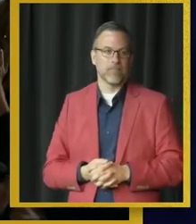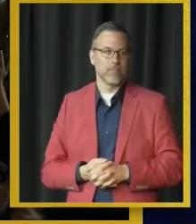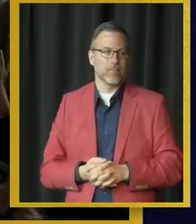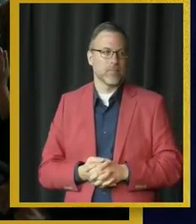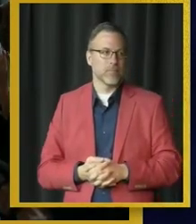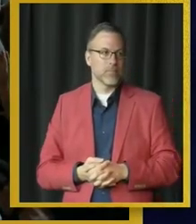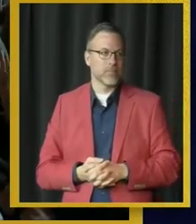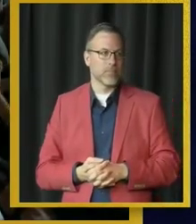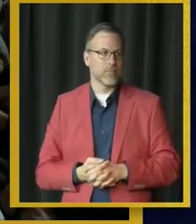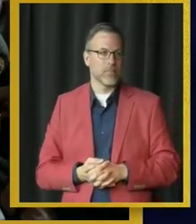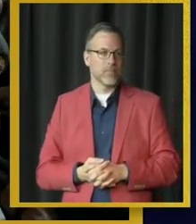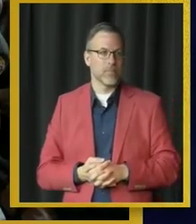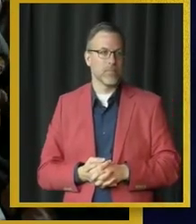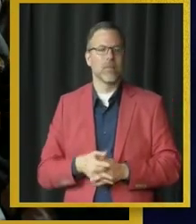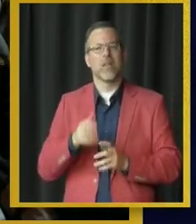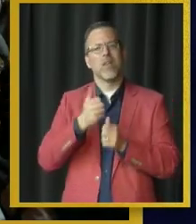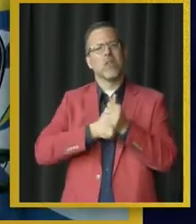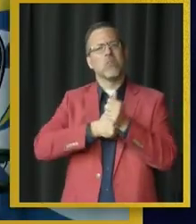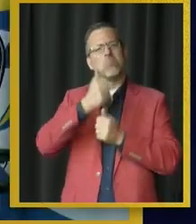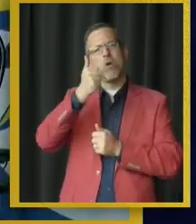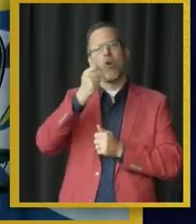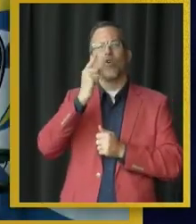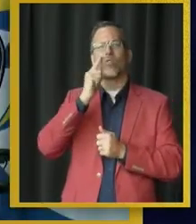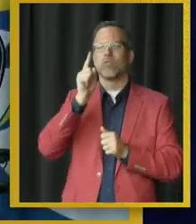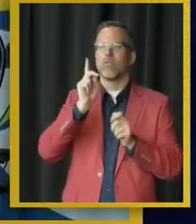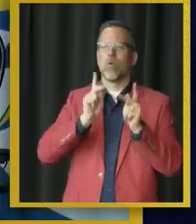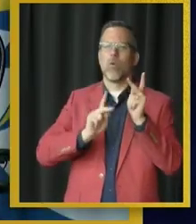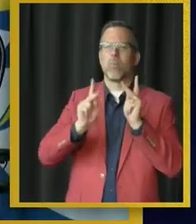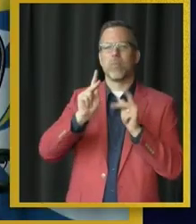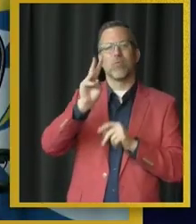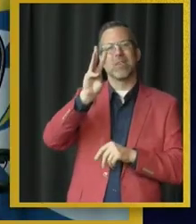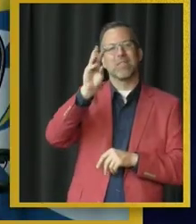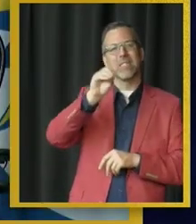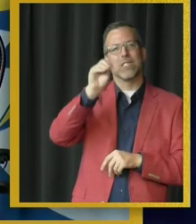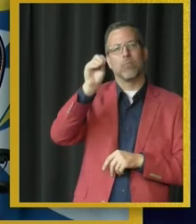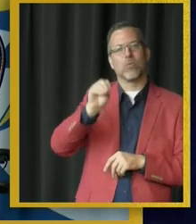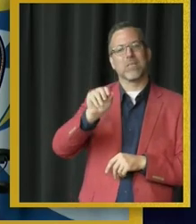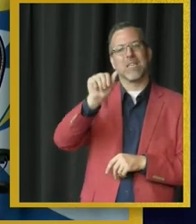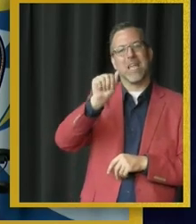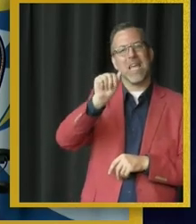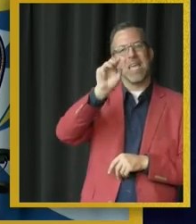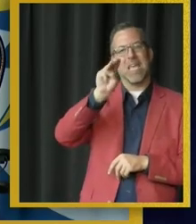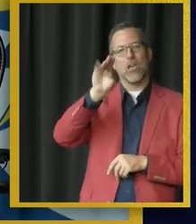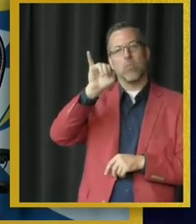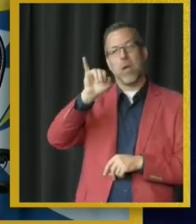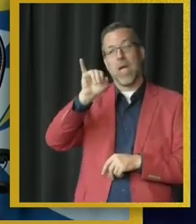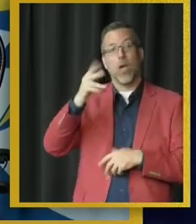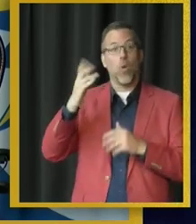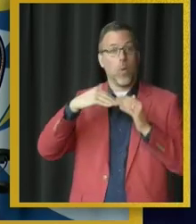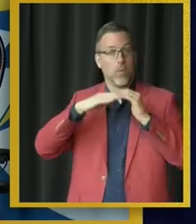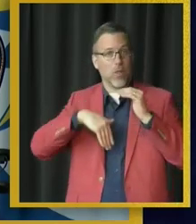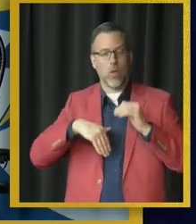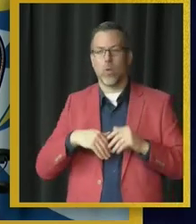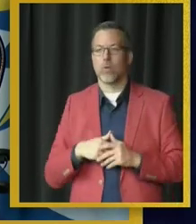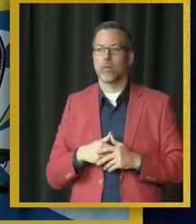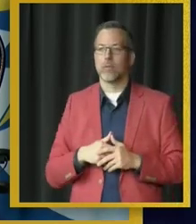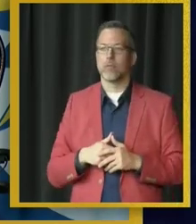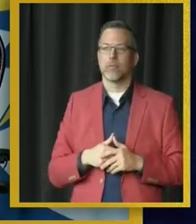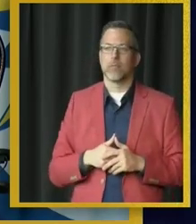And a majority of those will be for residents at 60% of AMI or below. And here's